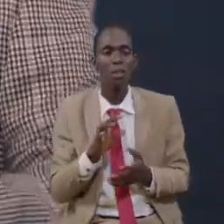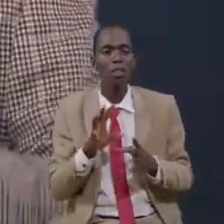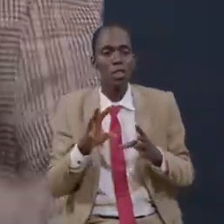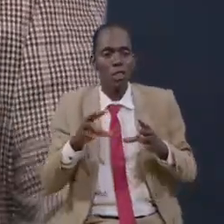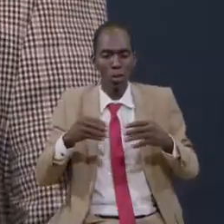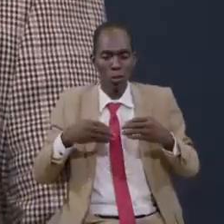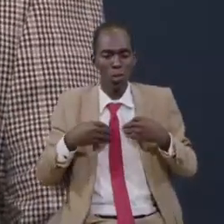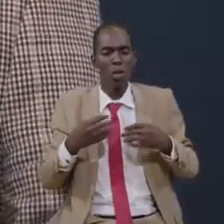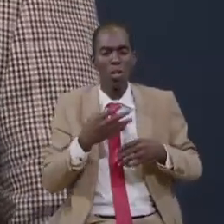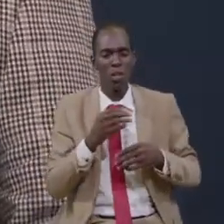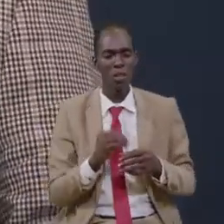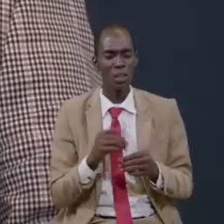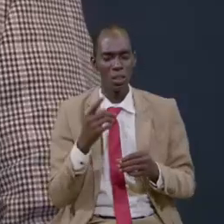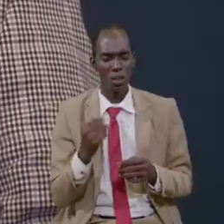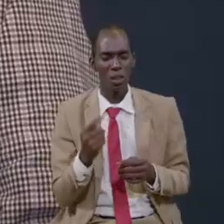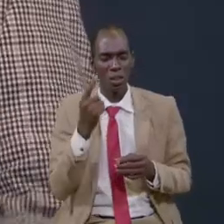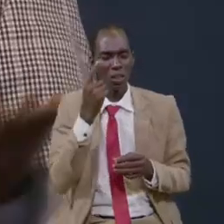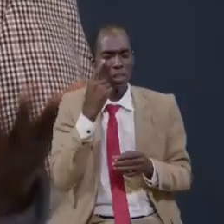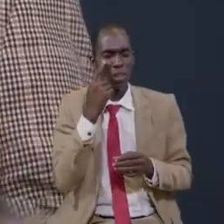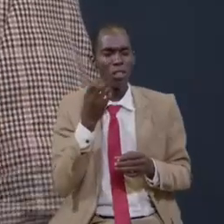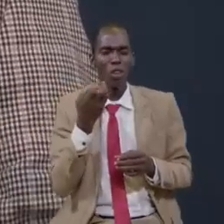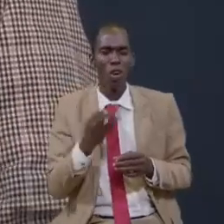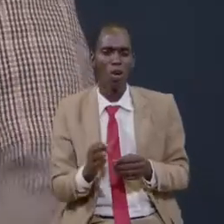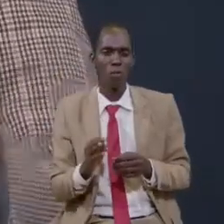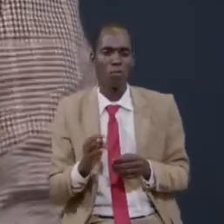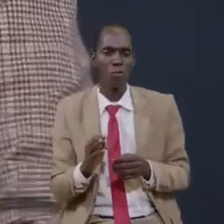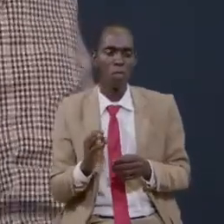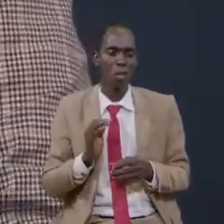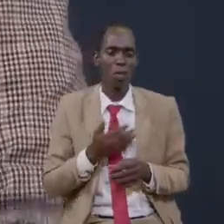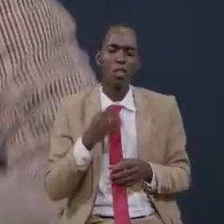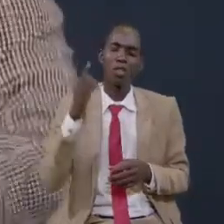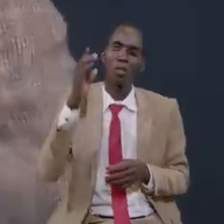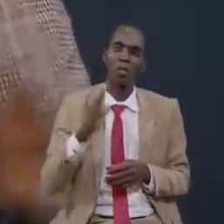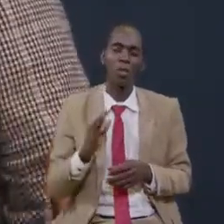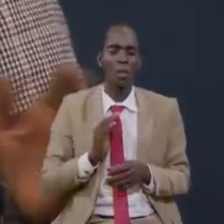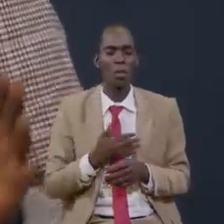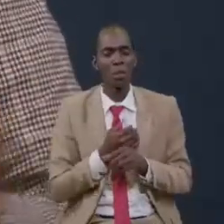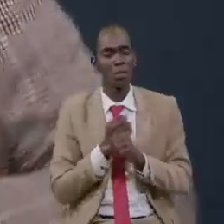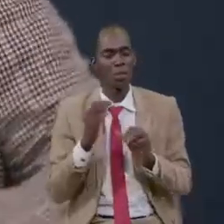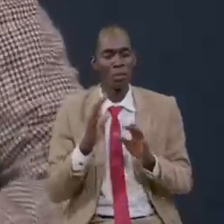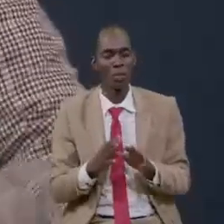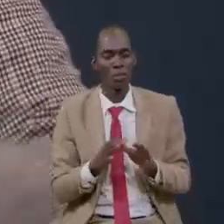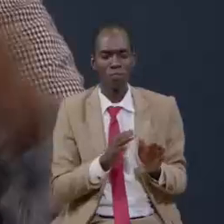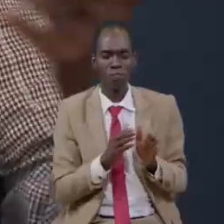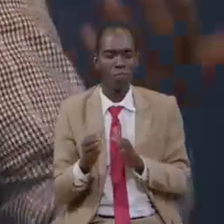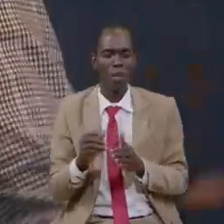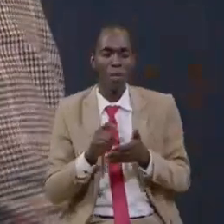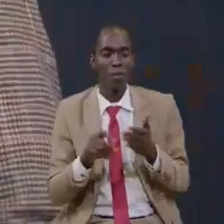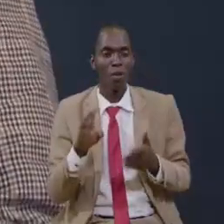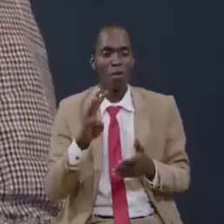sight of our God, God our Savior. Look at verse 4. Who will have